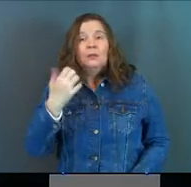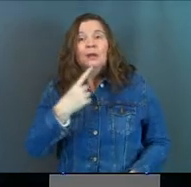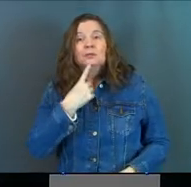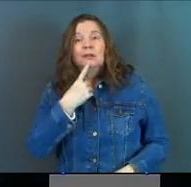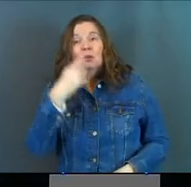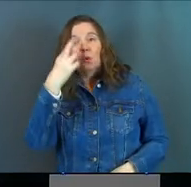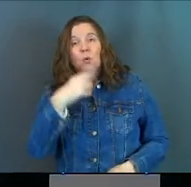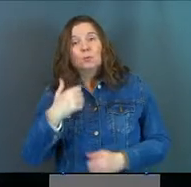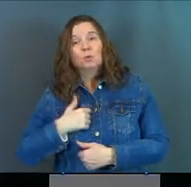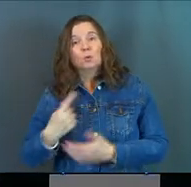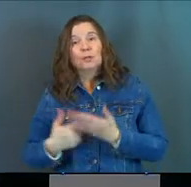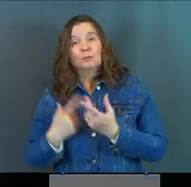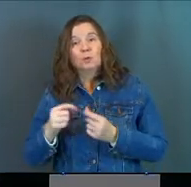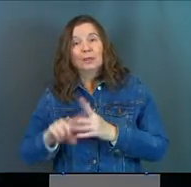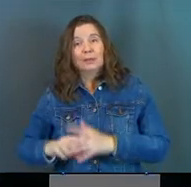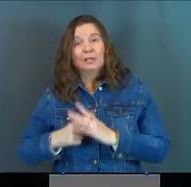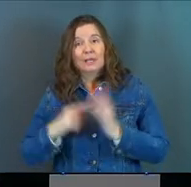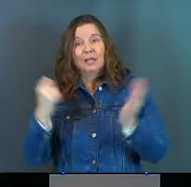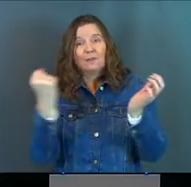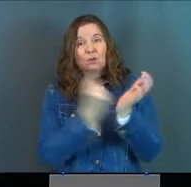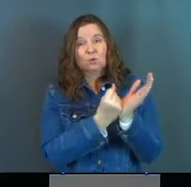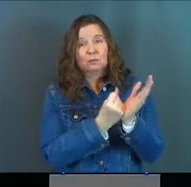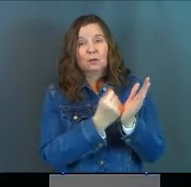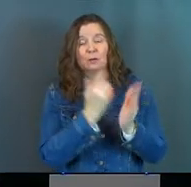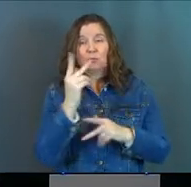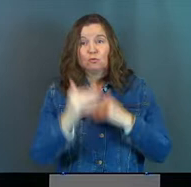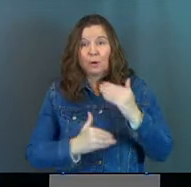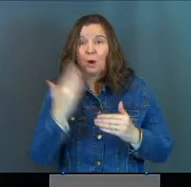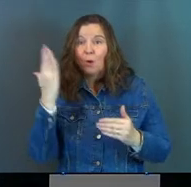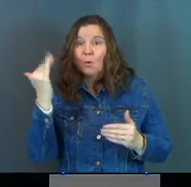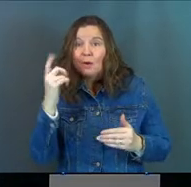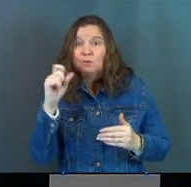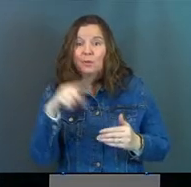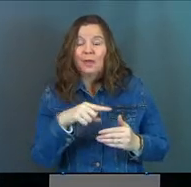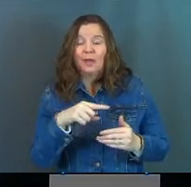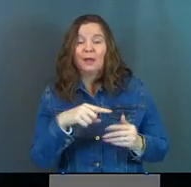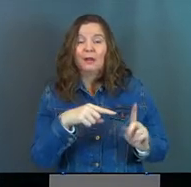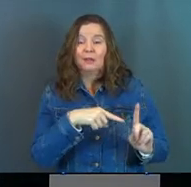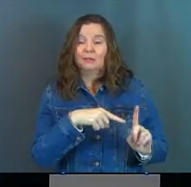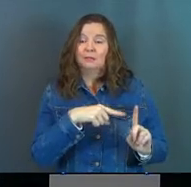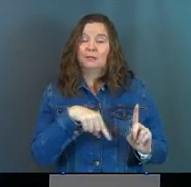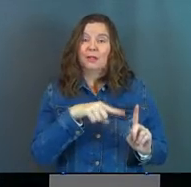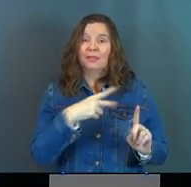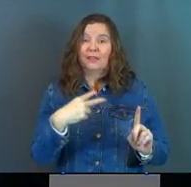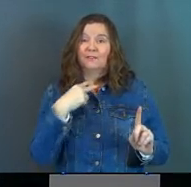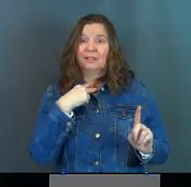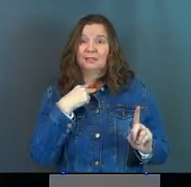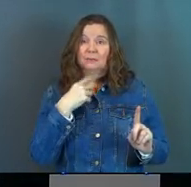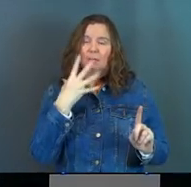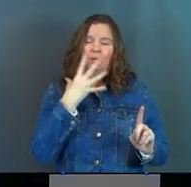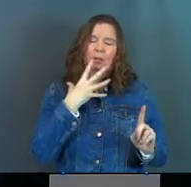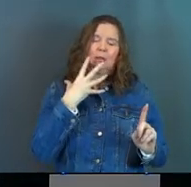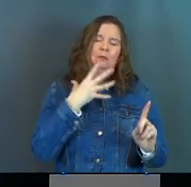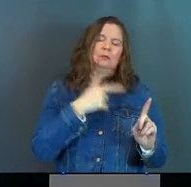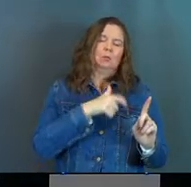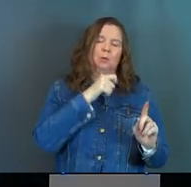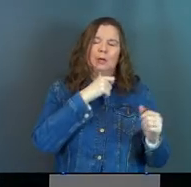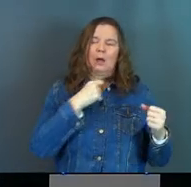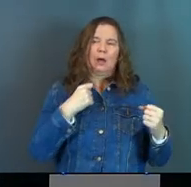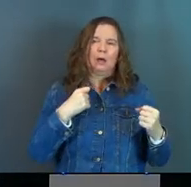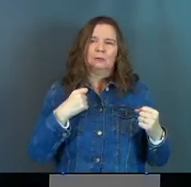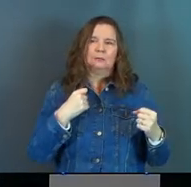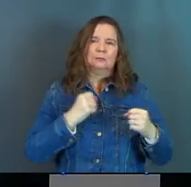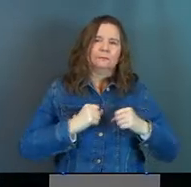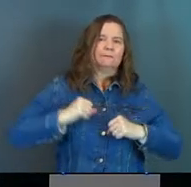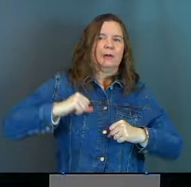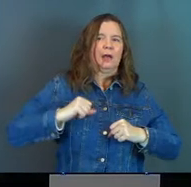sometimes do this at the beginning of the crucifixion process so that the victims would not fight as they're trying to